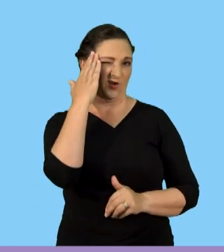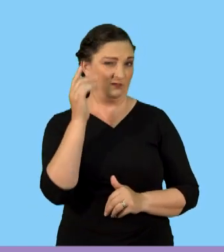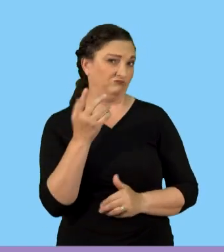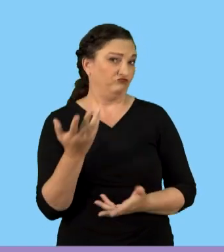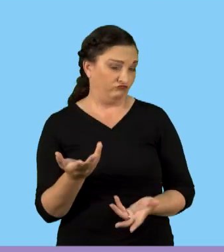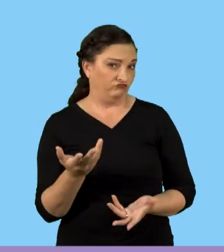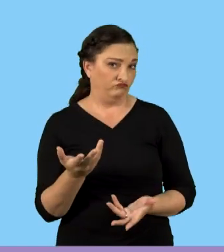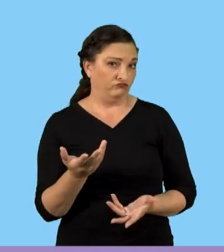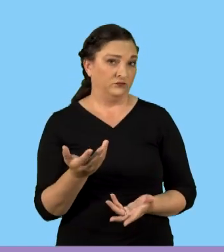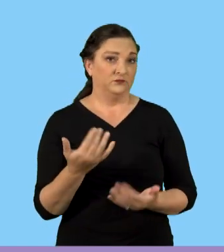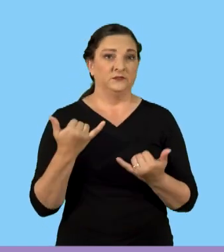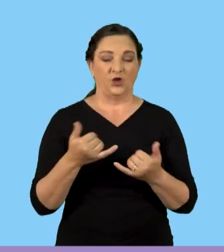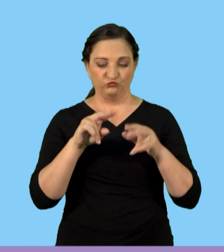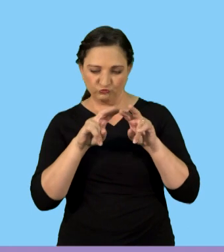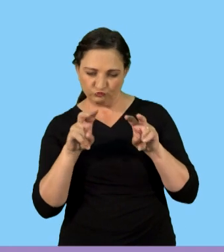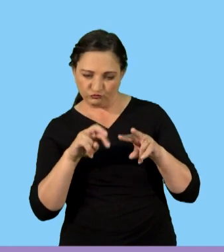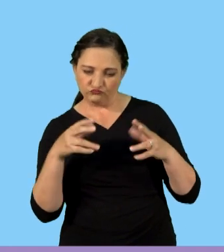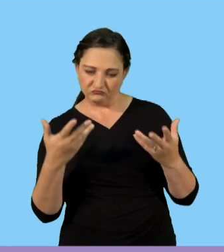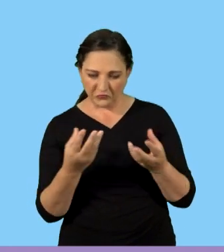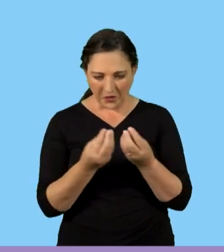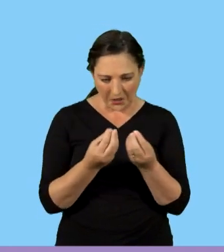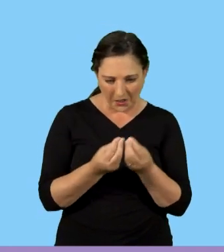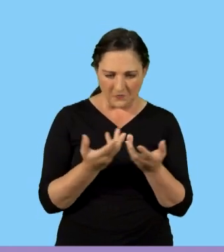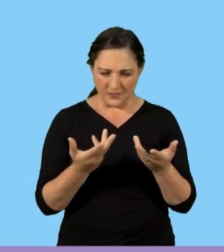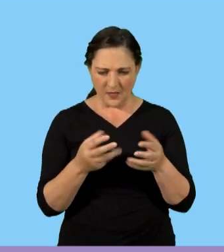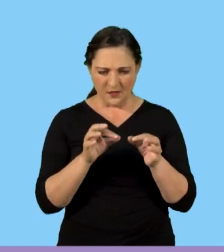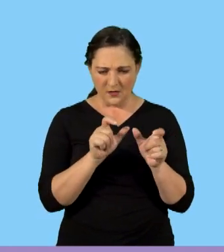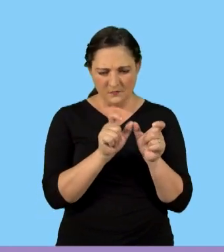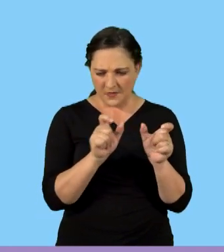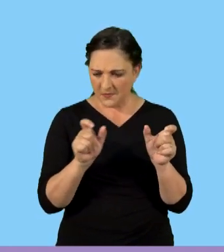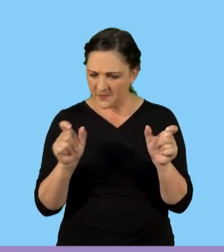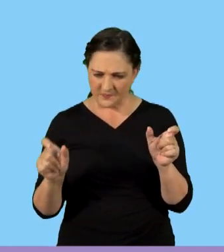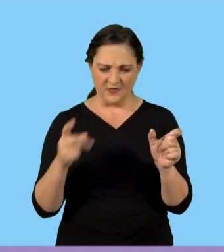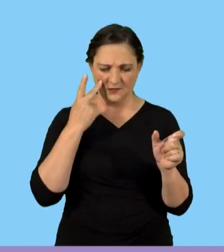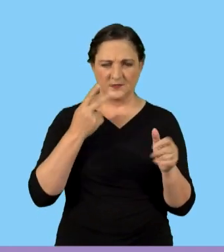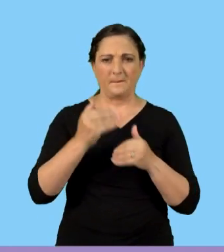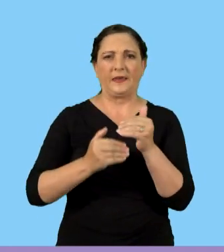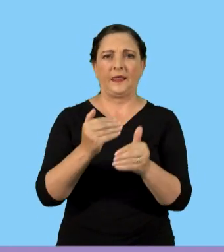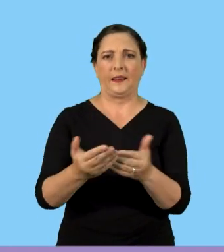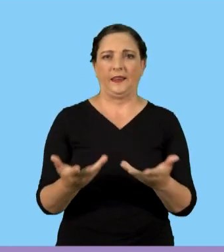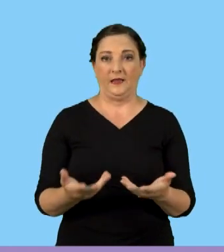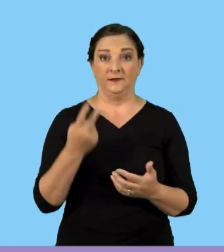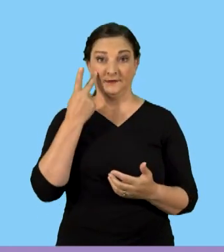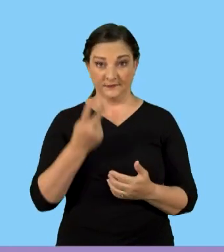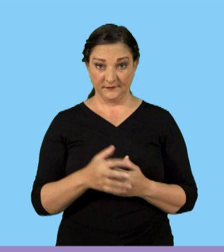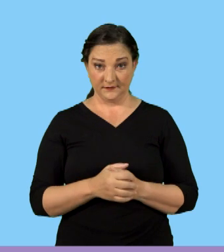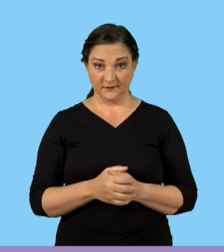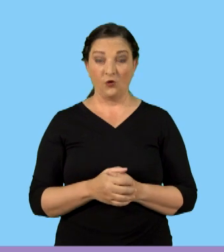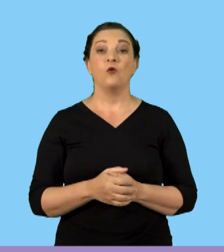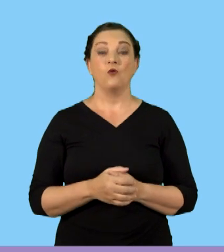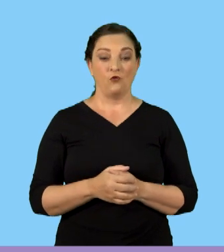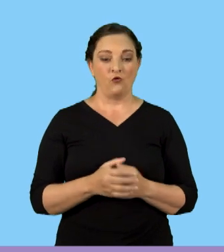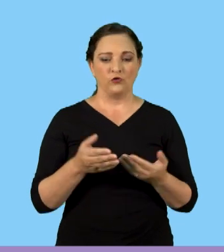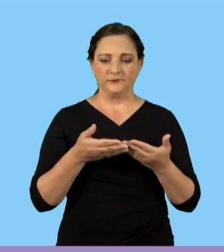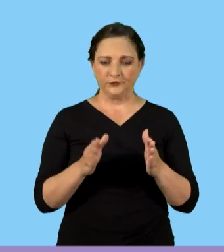So you must know how to investigate and extend numerical patterns, and you must also know how to find